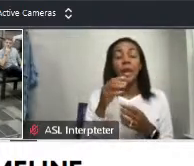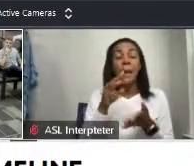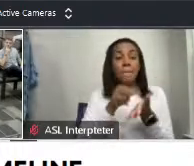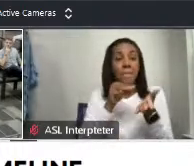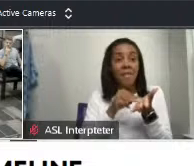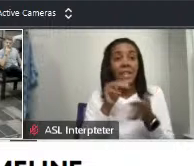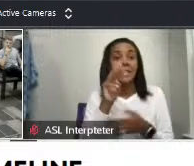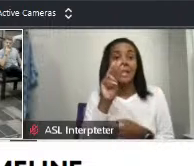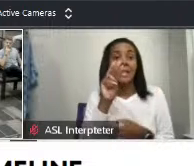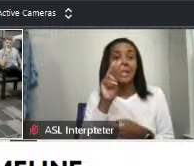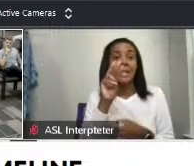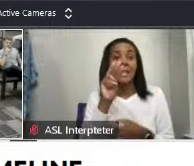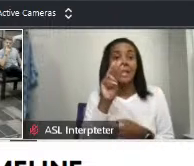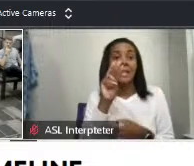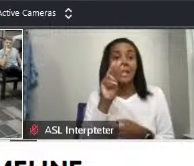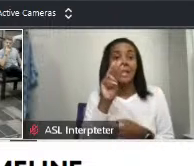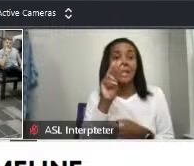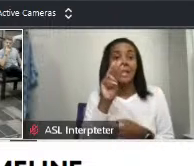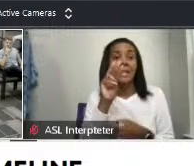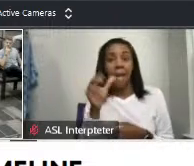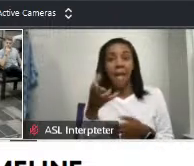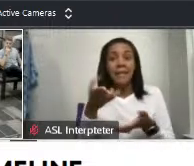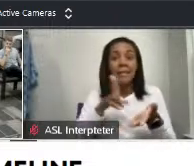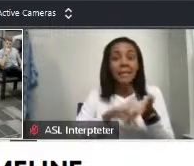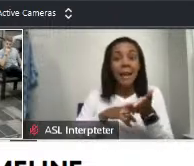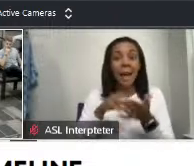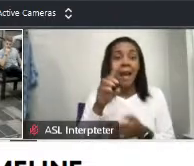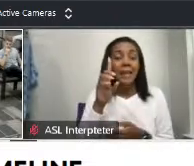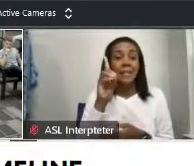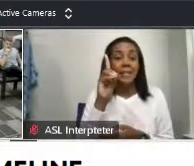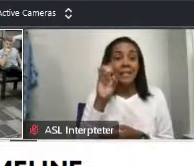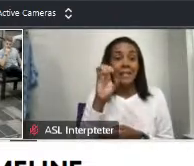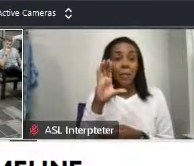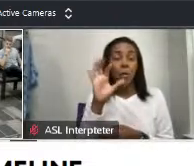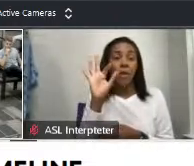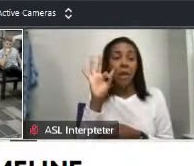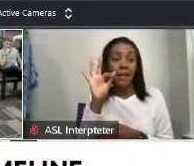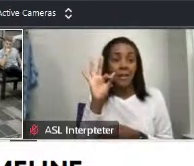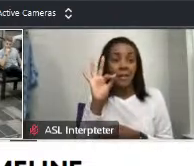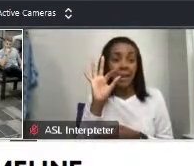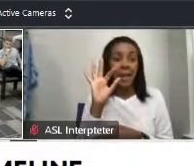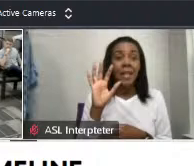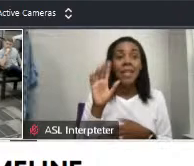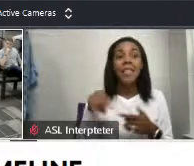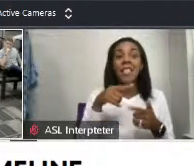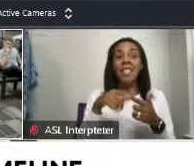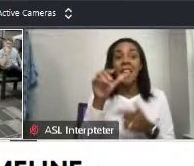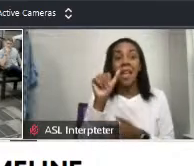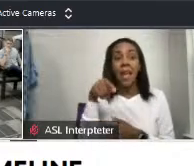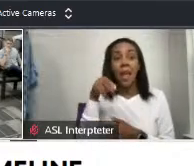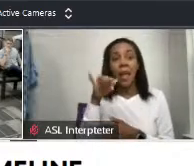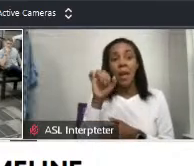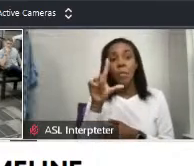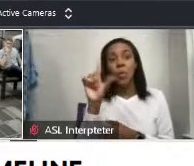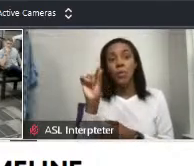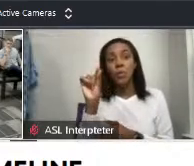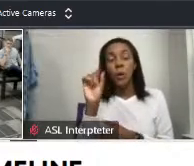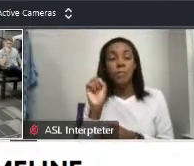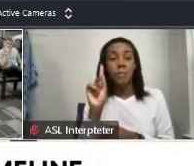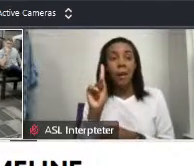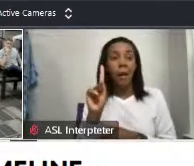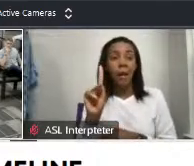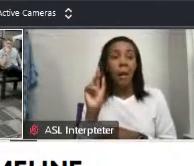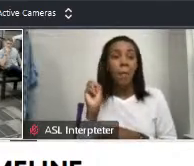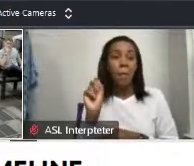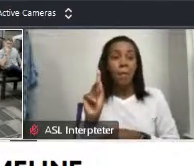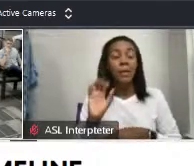May. That was signed December 19. We went back to work April 20th. The first design concept came out. And